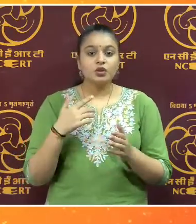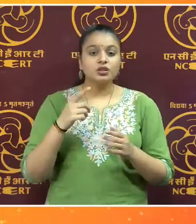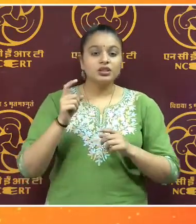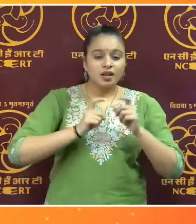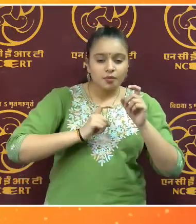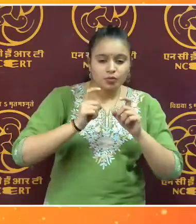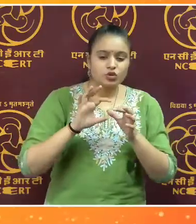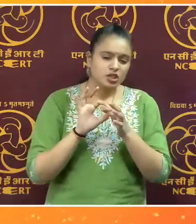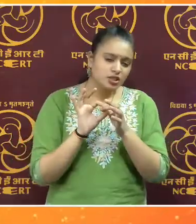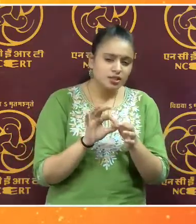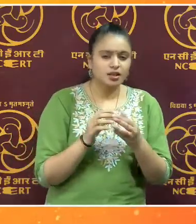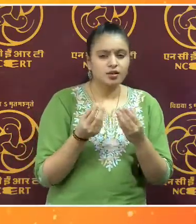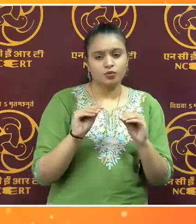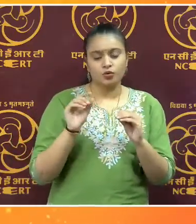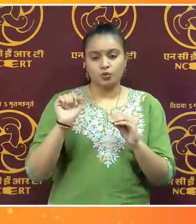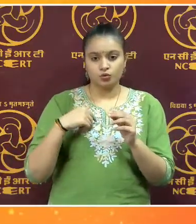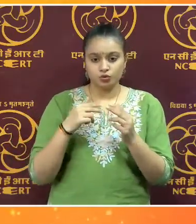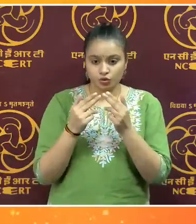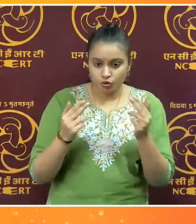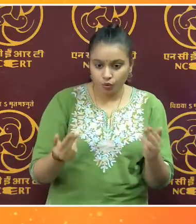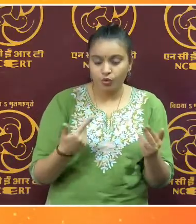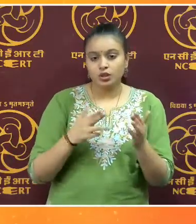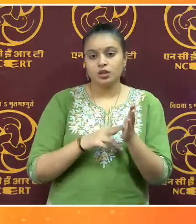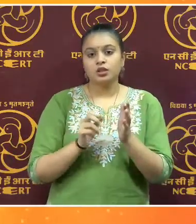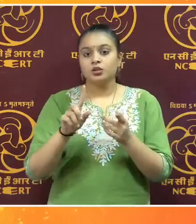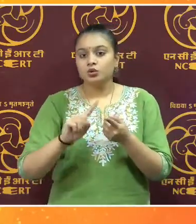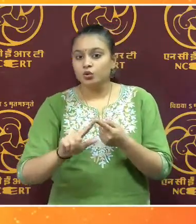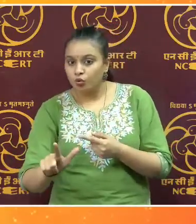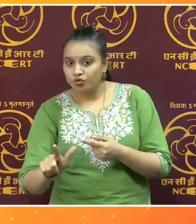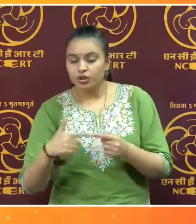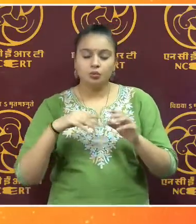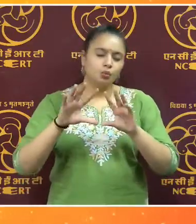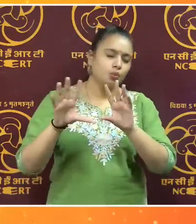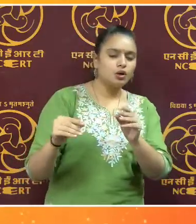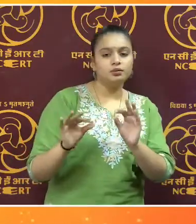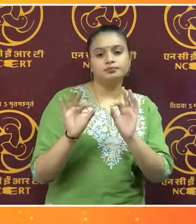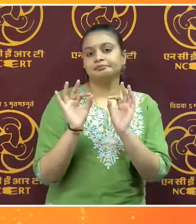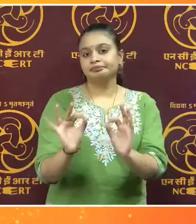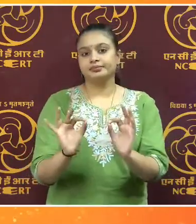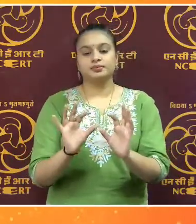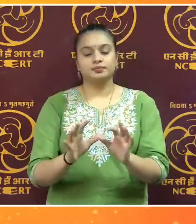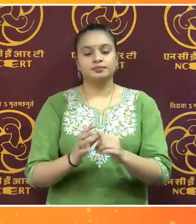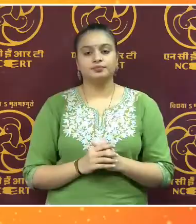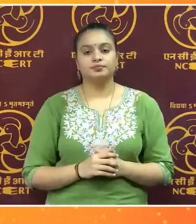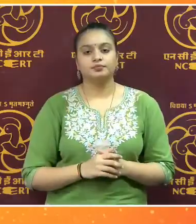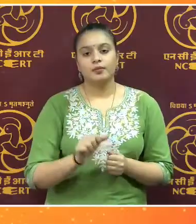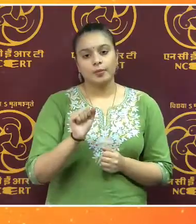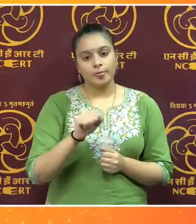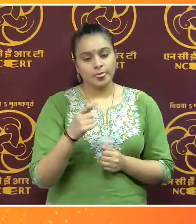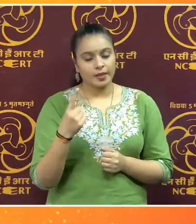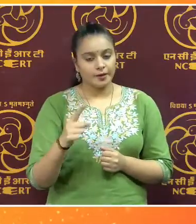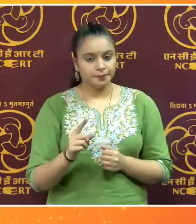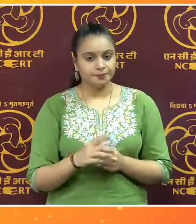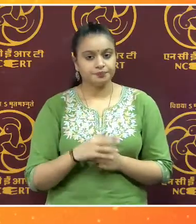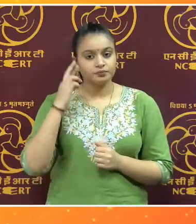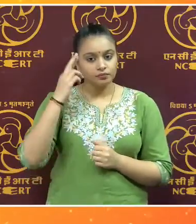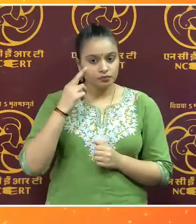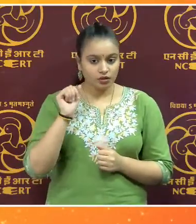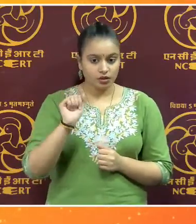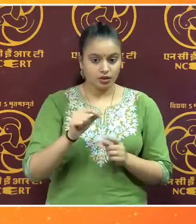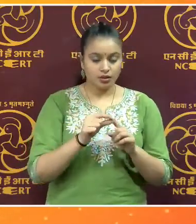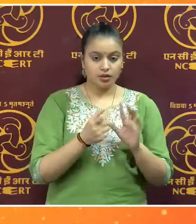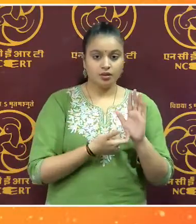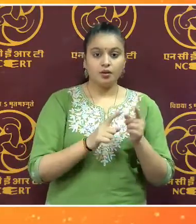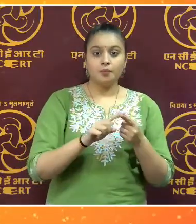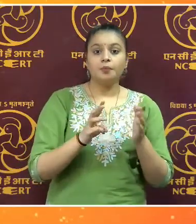emotions, everything, his stories, his novels, everything is just quite amazing. So, absolutely right, Deepak ji. Because Munshi